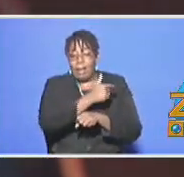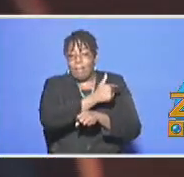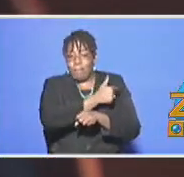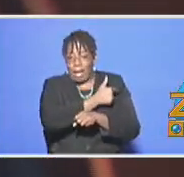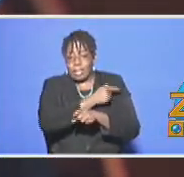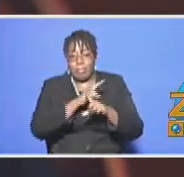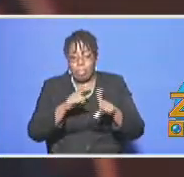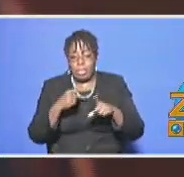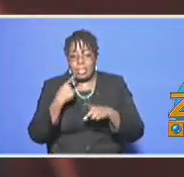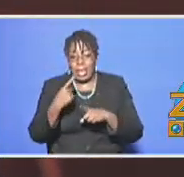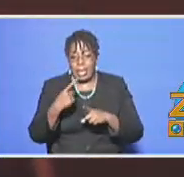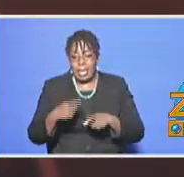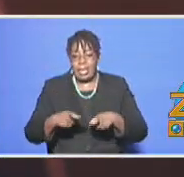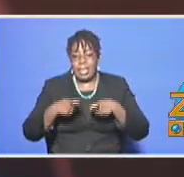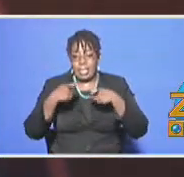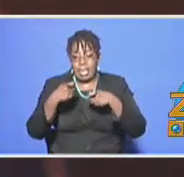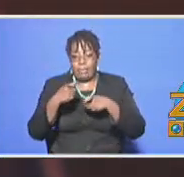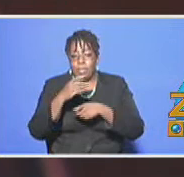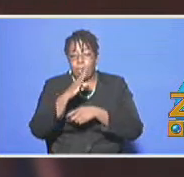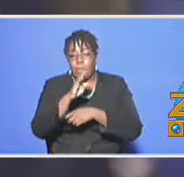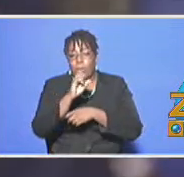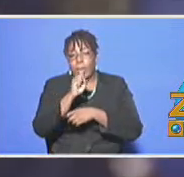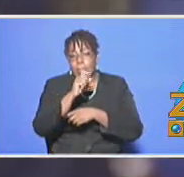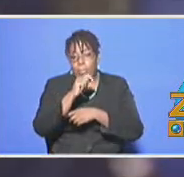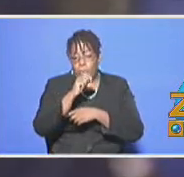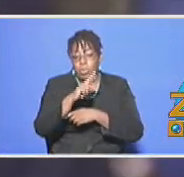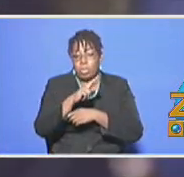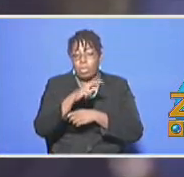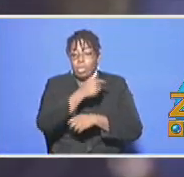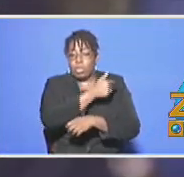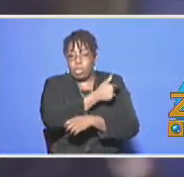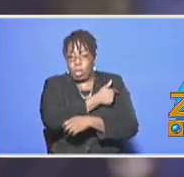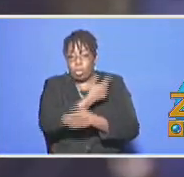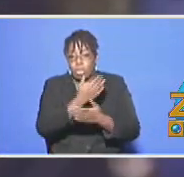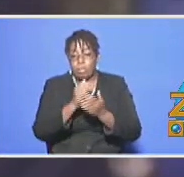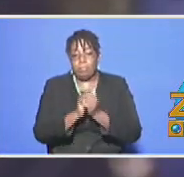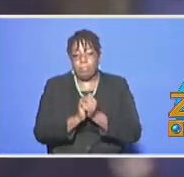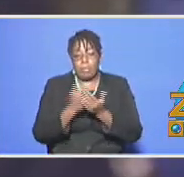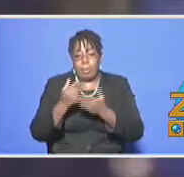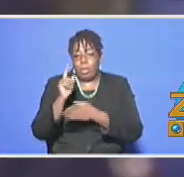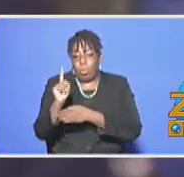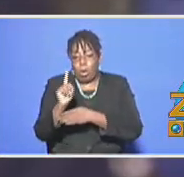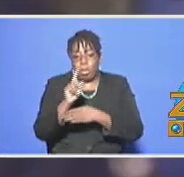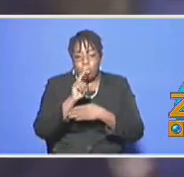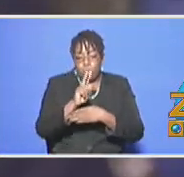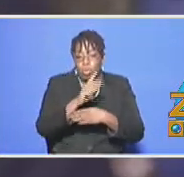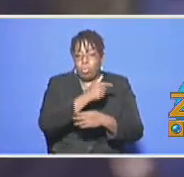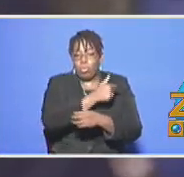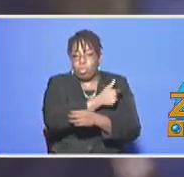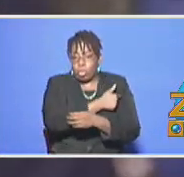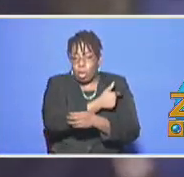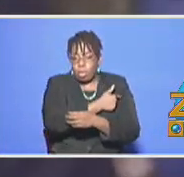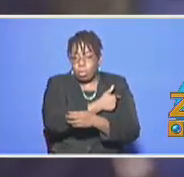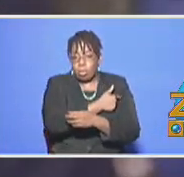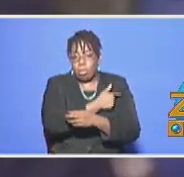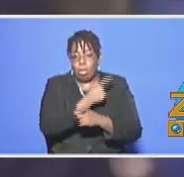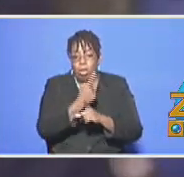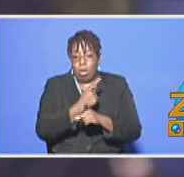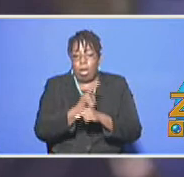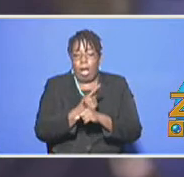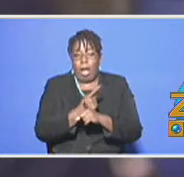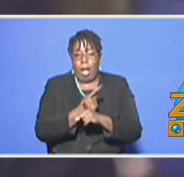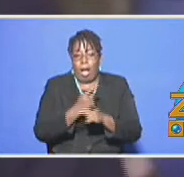shots when many people have not received the first. 1, 2 shots and 1-shot regimens have